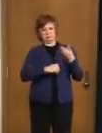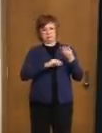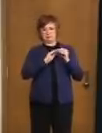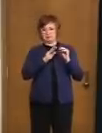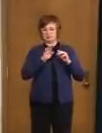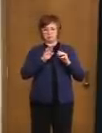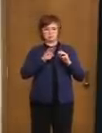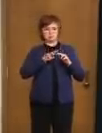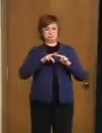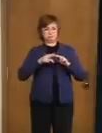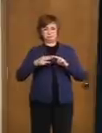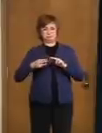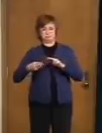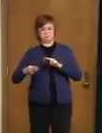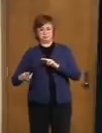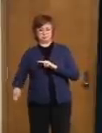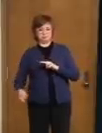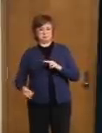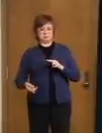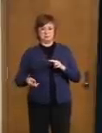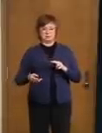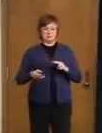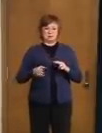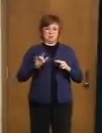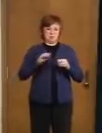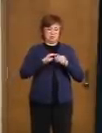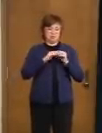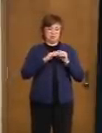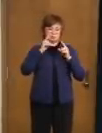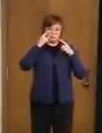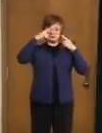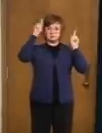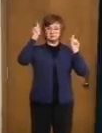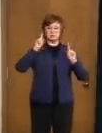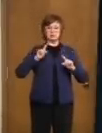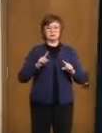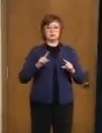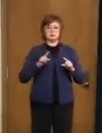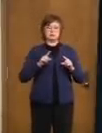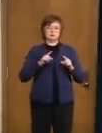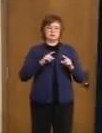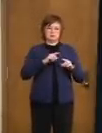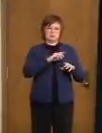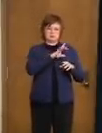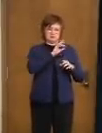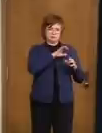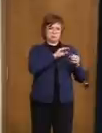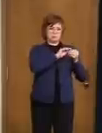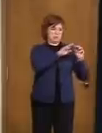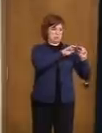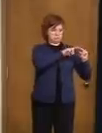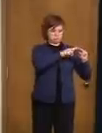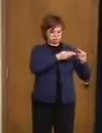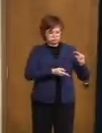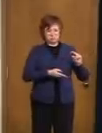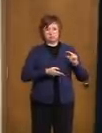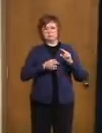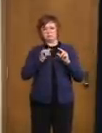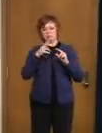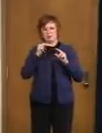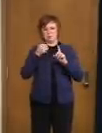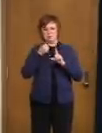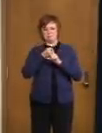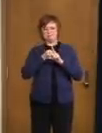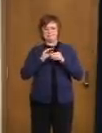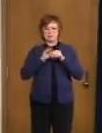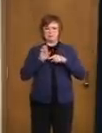to push our numbers down, push them down quite substantially. Yes, we've had a bump throughout January. We talked publicly about the fact that